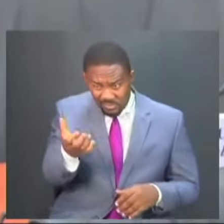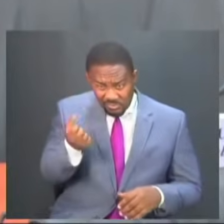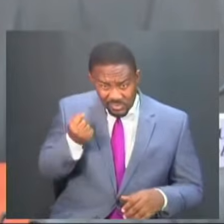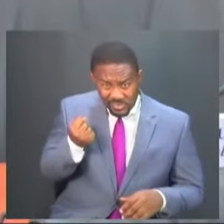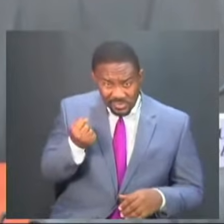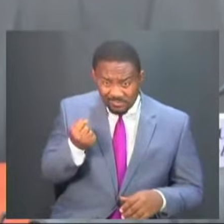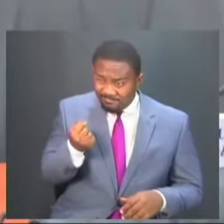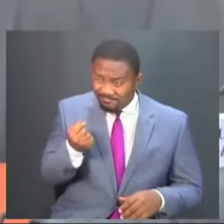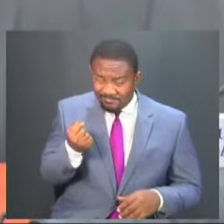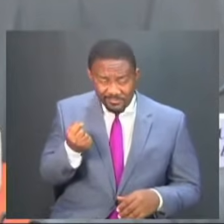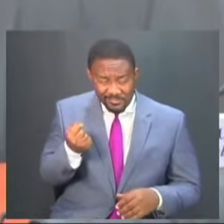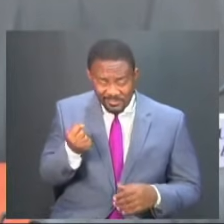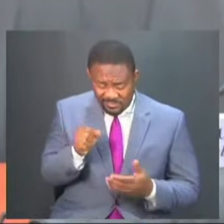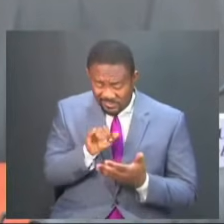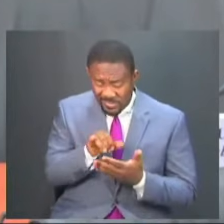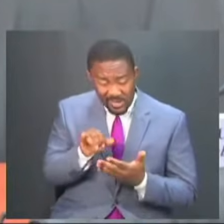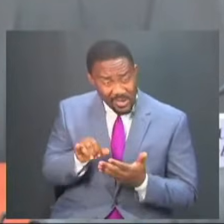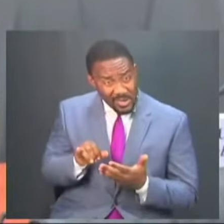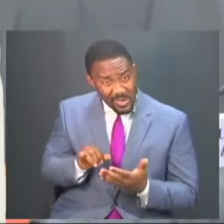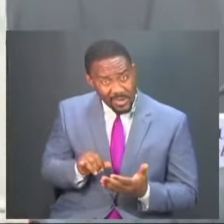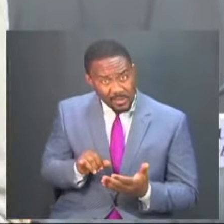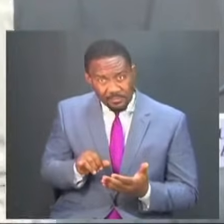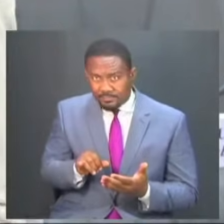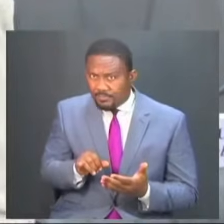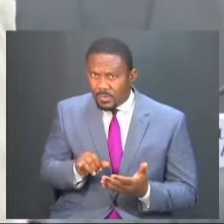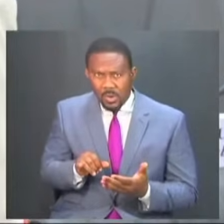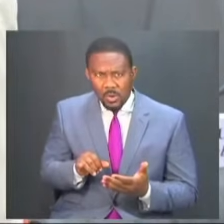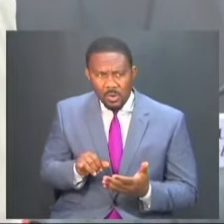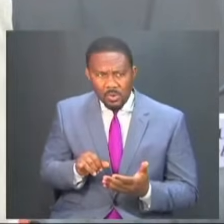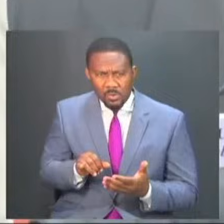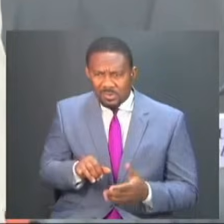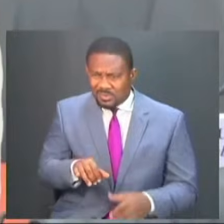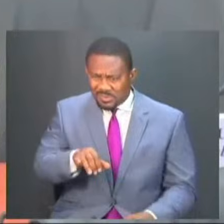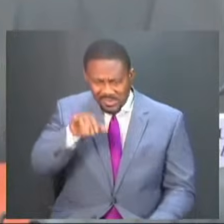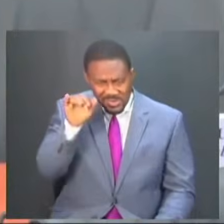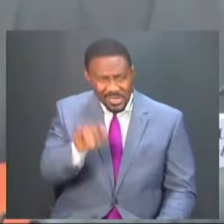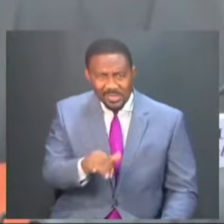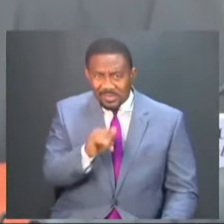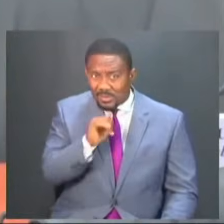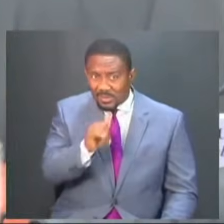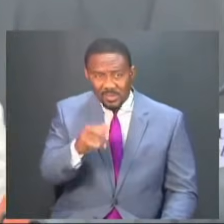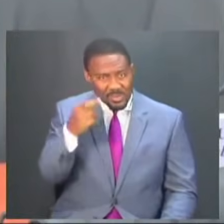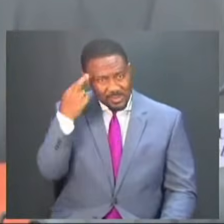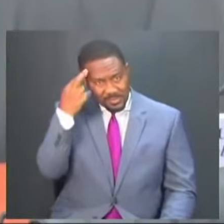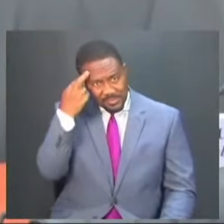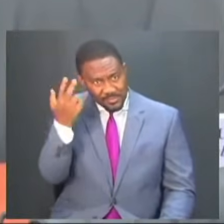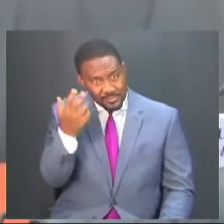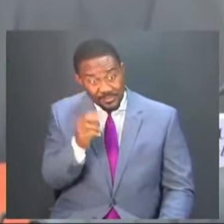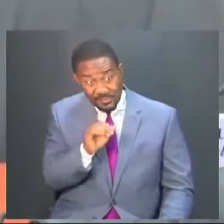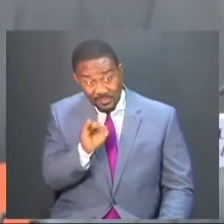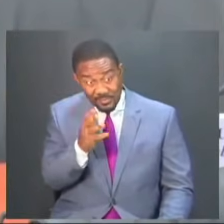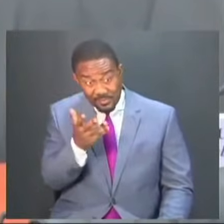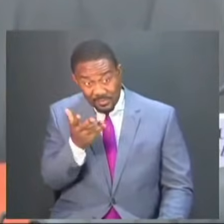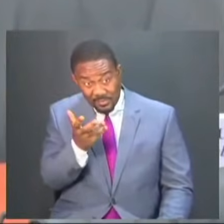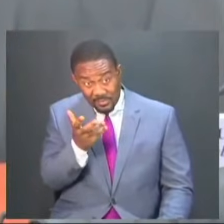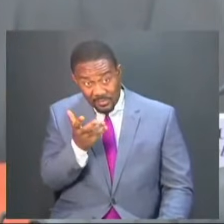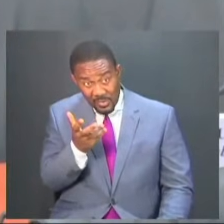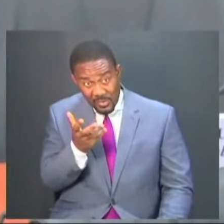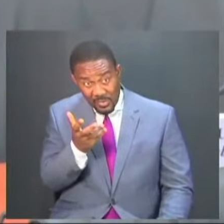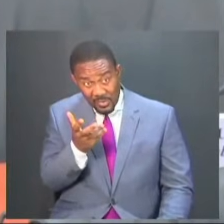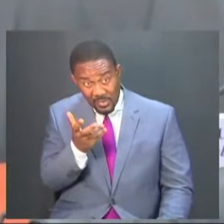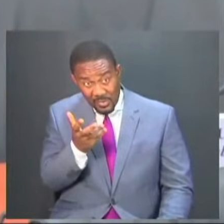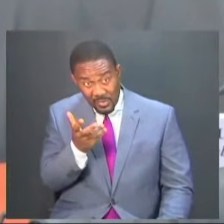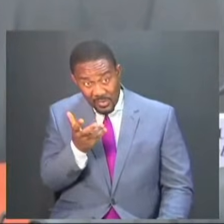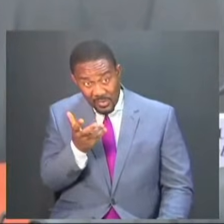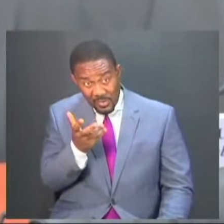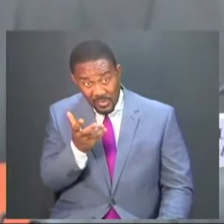differ, and I believe that they need to apologize to us. It's not because of, that's not the reason. If they want to change the laws of the country, they can always bring it.